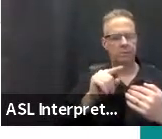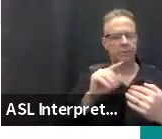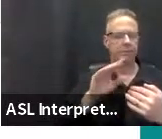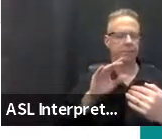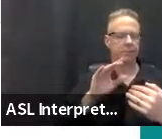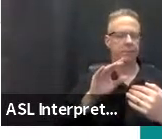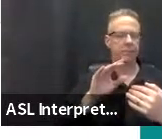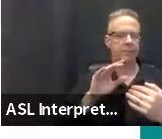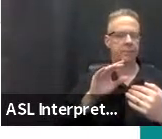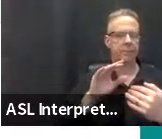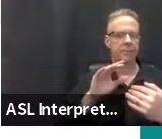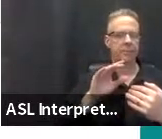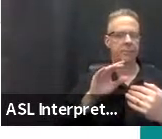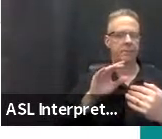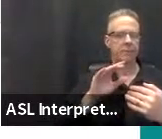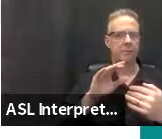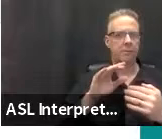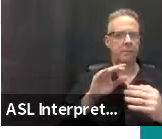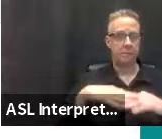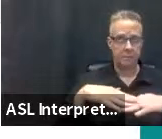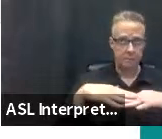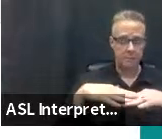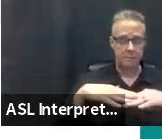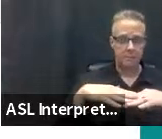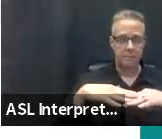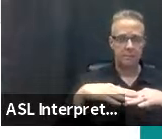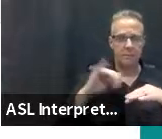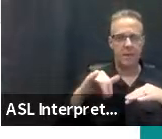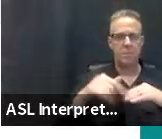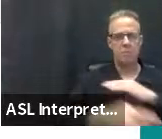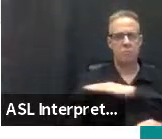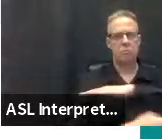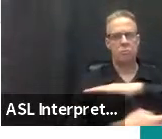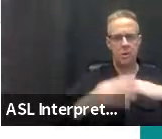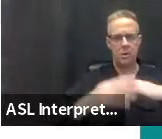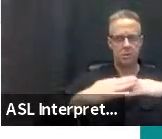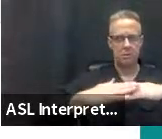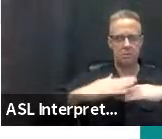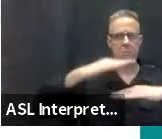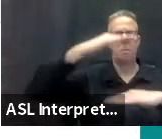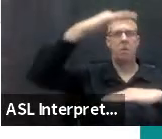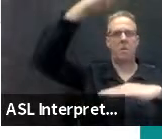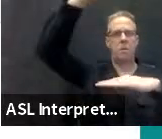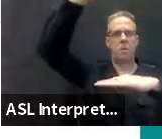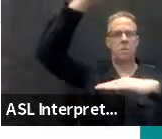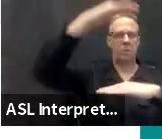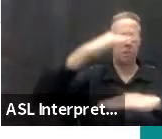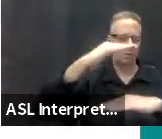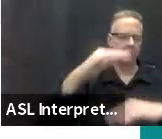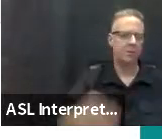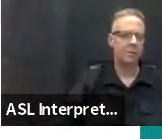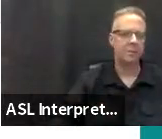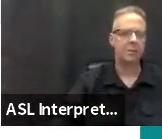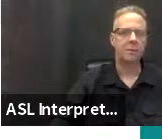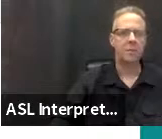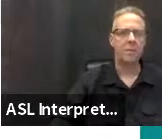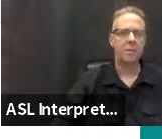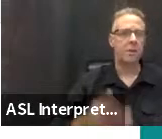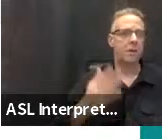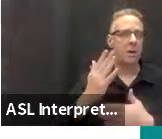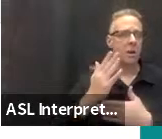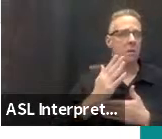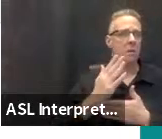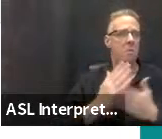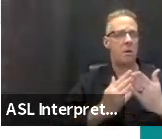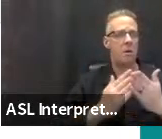amount of space, vertical space that this bridge envelope will have? And I think a part of that